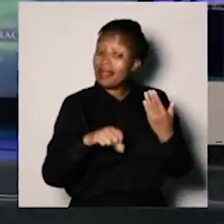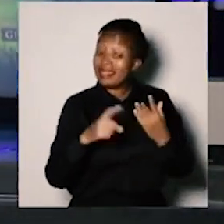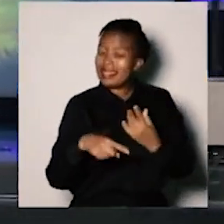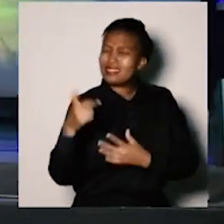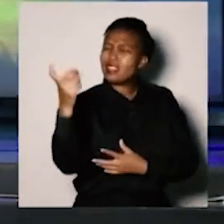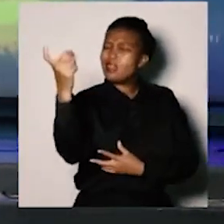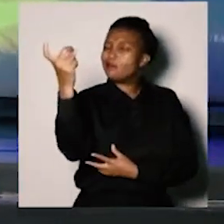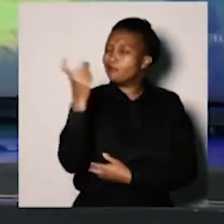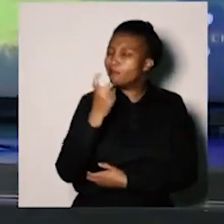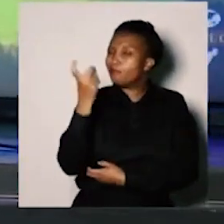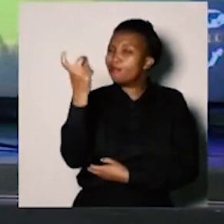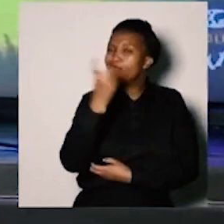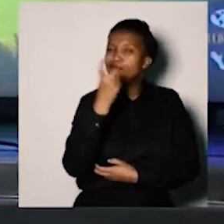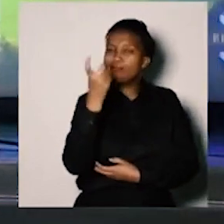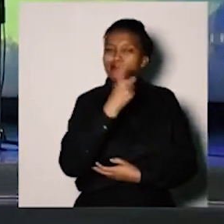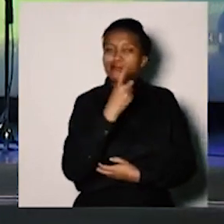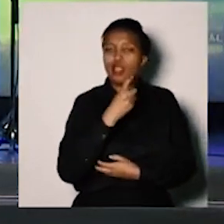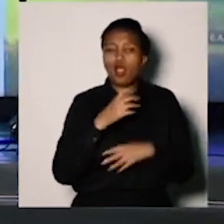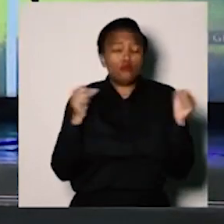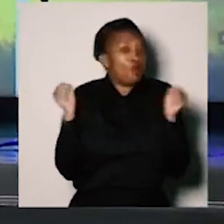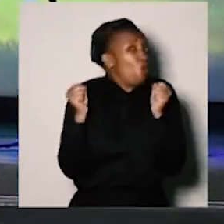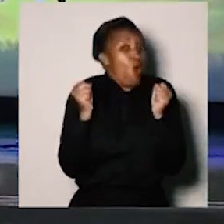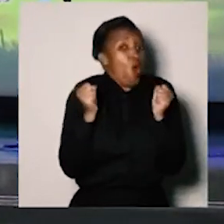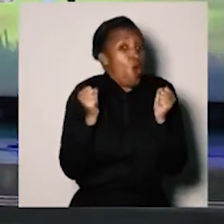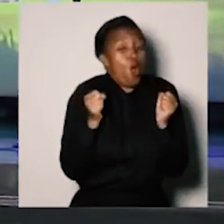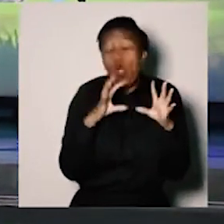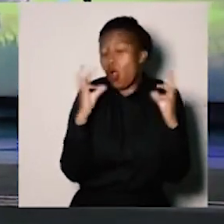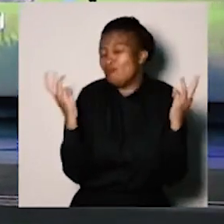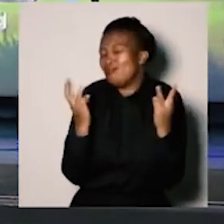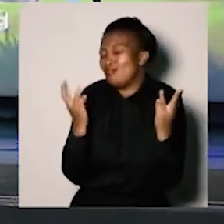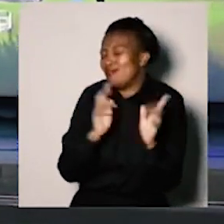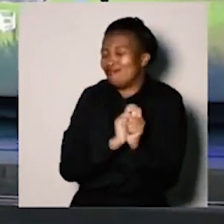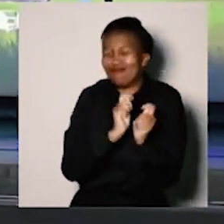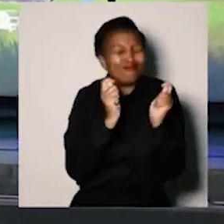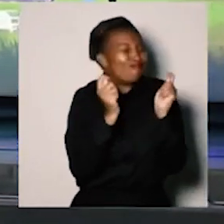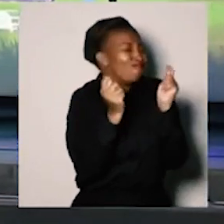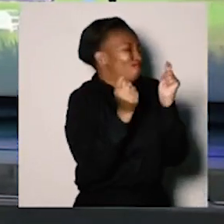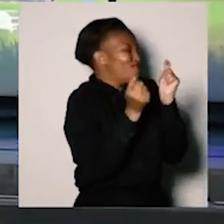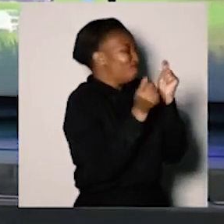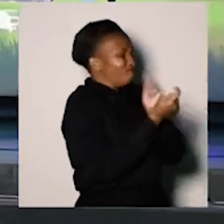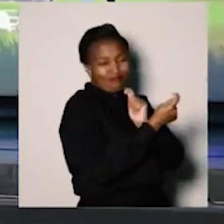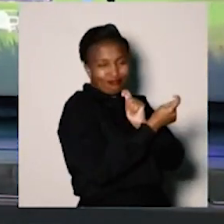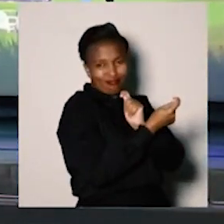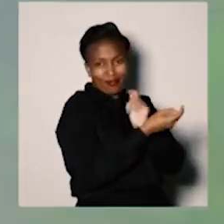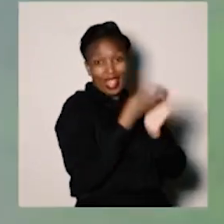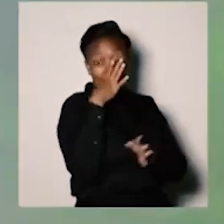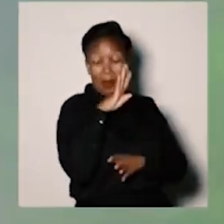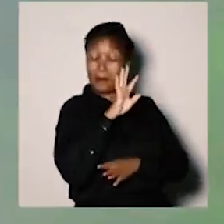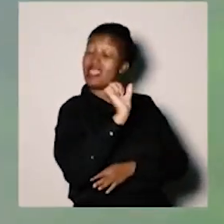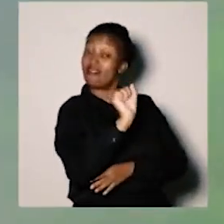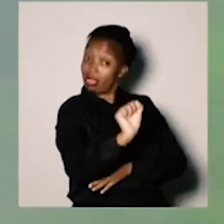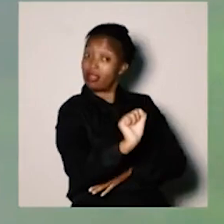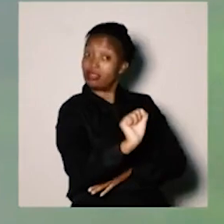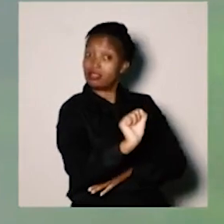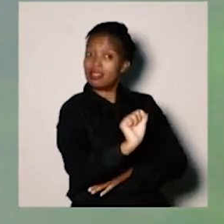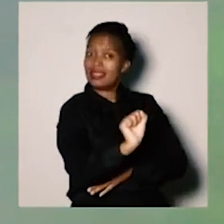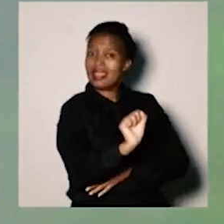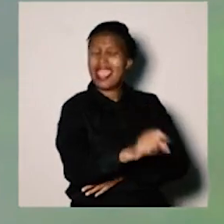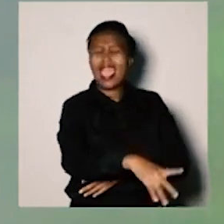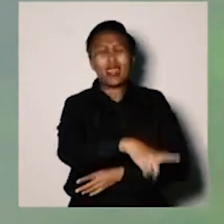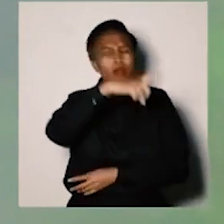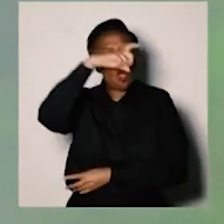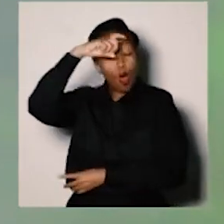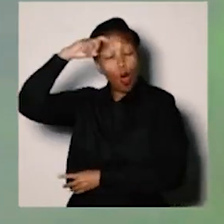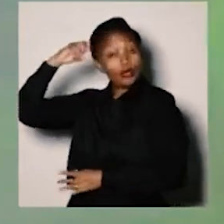the cold Christian to change their temperature and be the hot